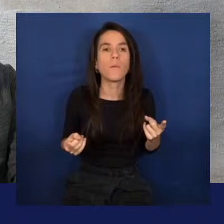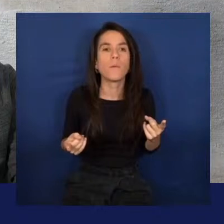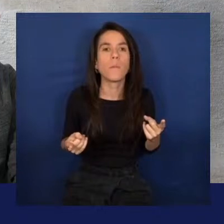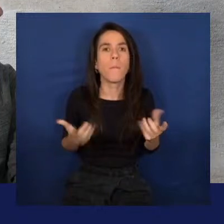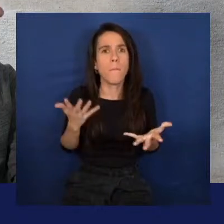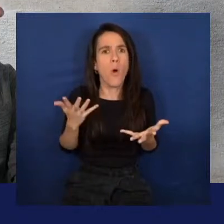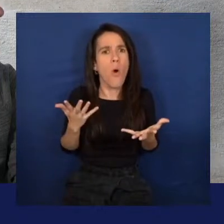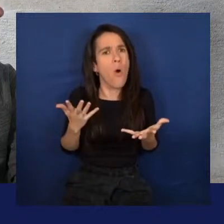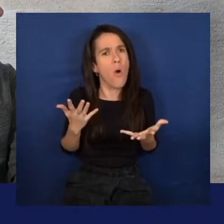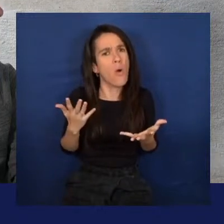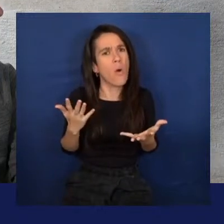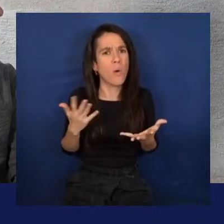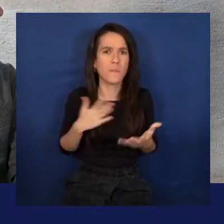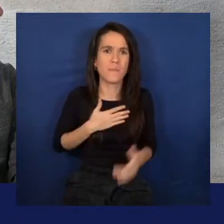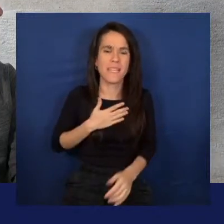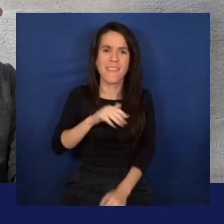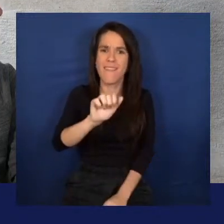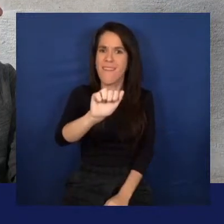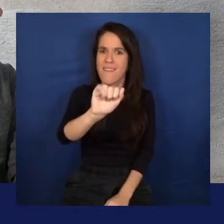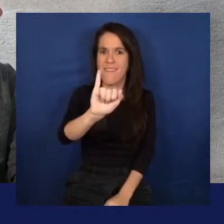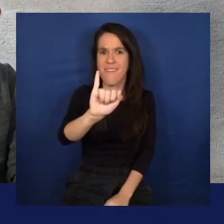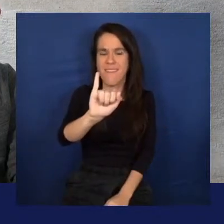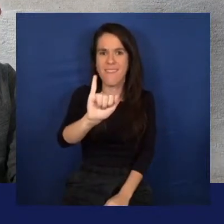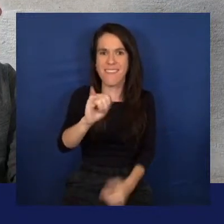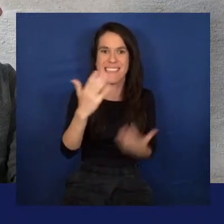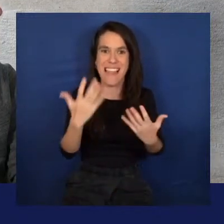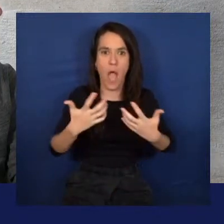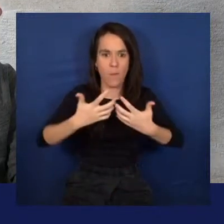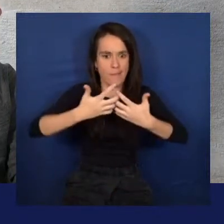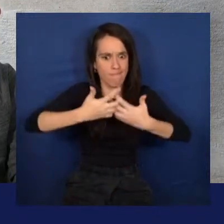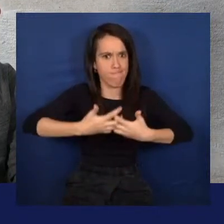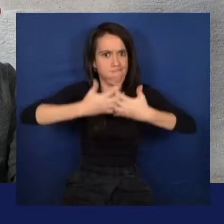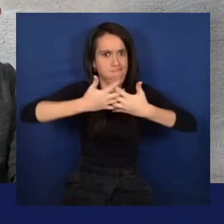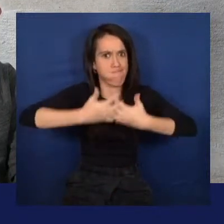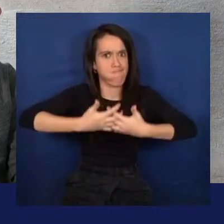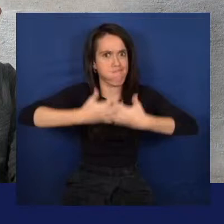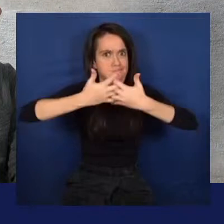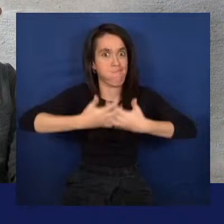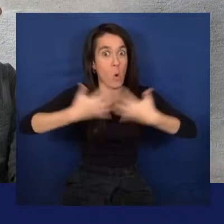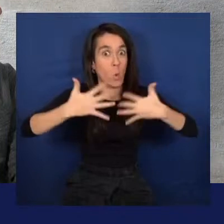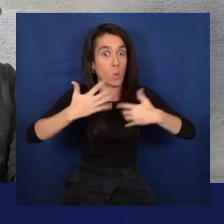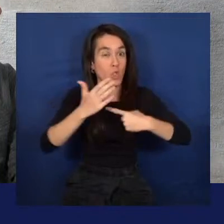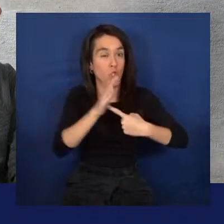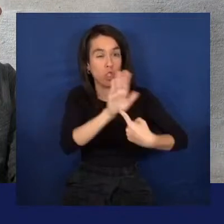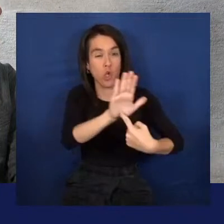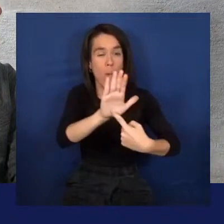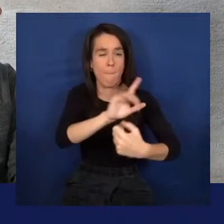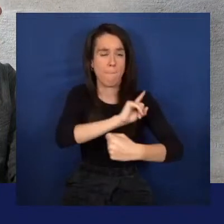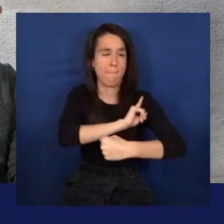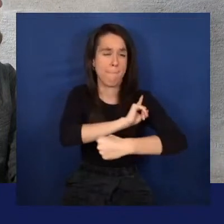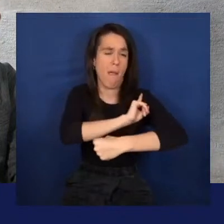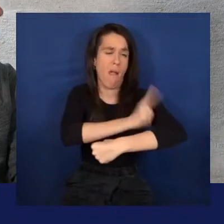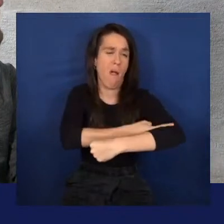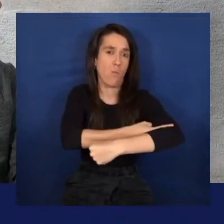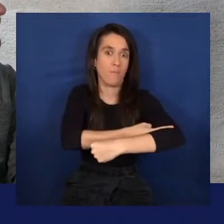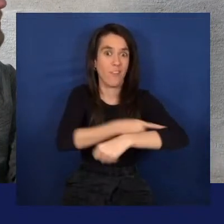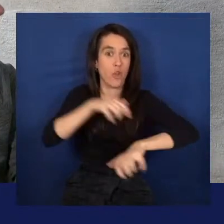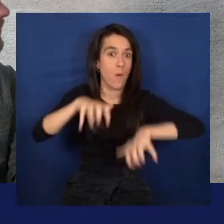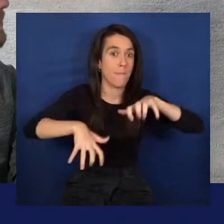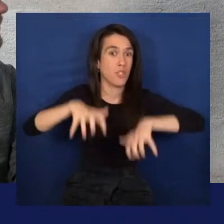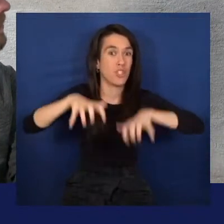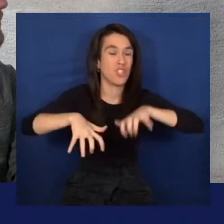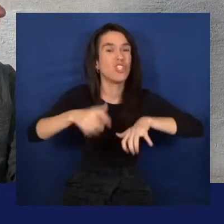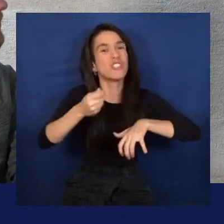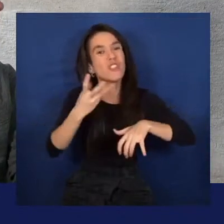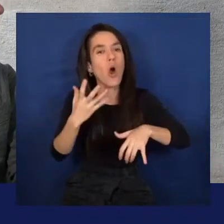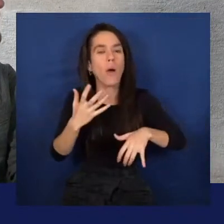artificial intelligence is just this mechanism now that's showing the power of compute, and some of it unfairly, right? We get into